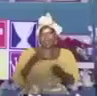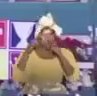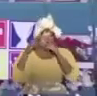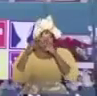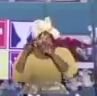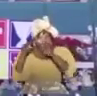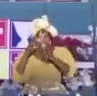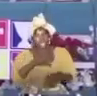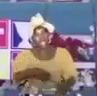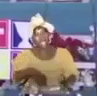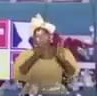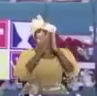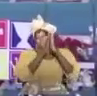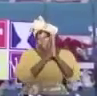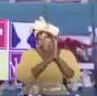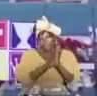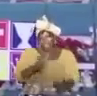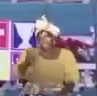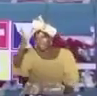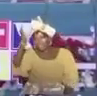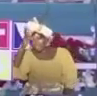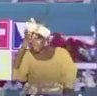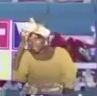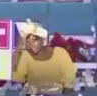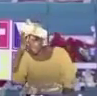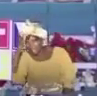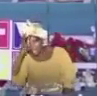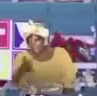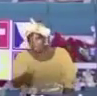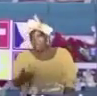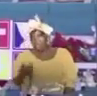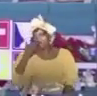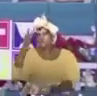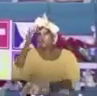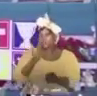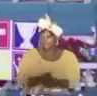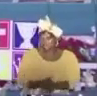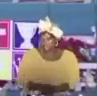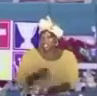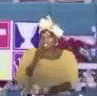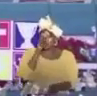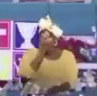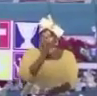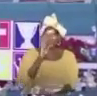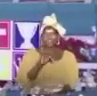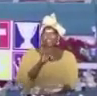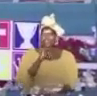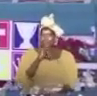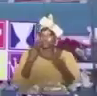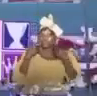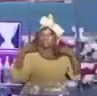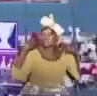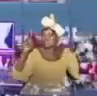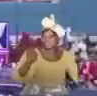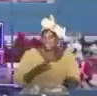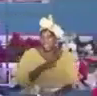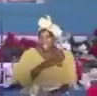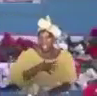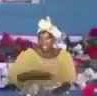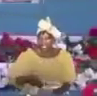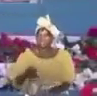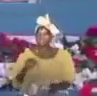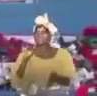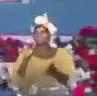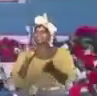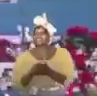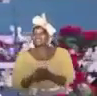pray. There is a devil who has vowed that you will not rise. He says, say unto God, how terrible art thou in